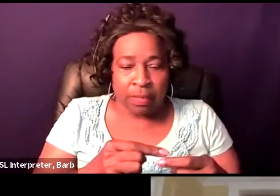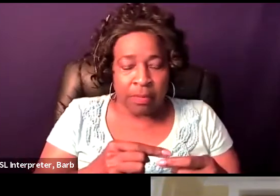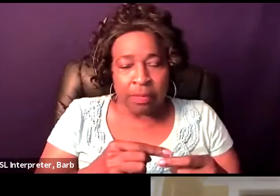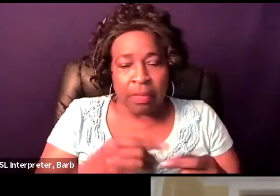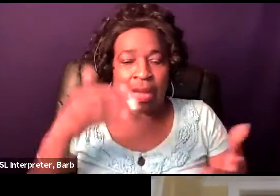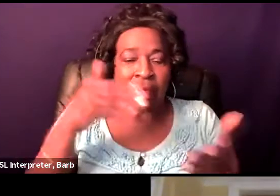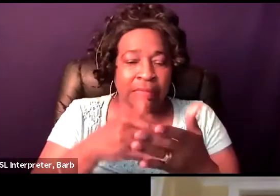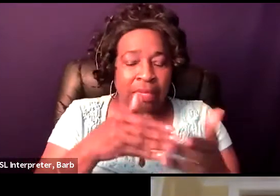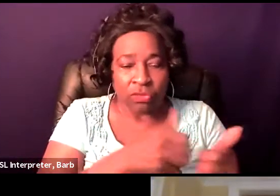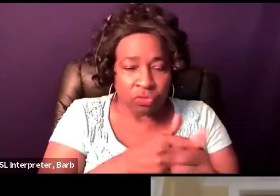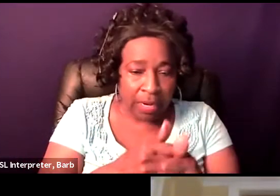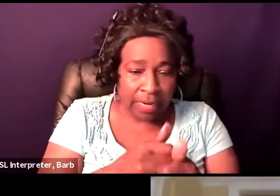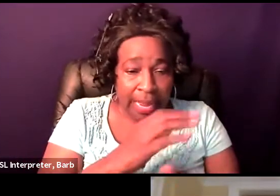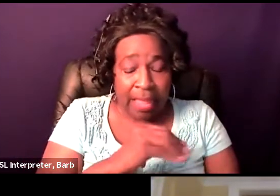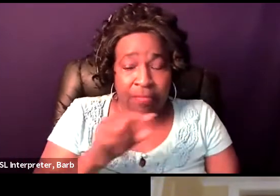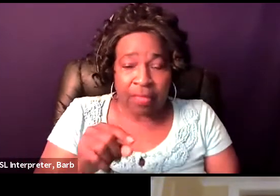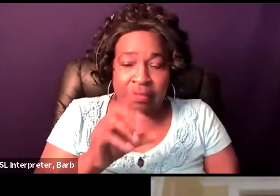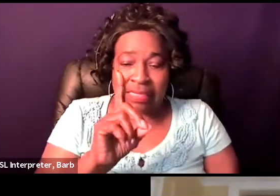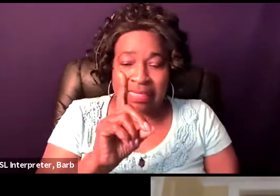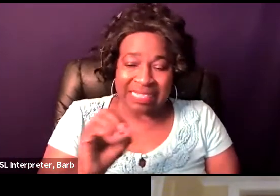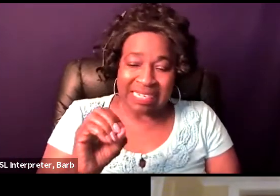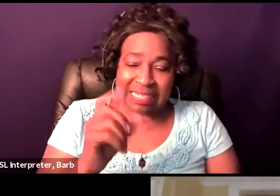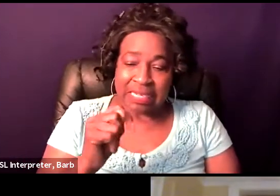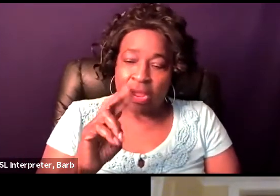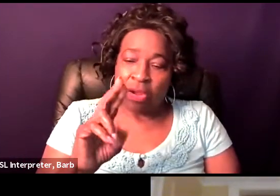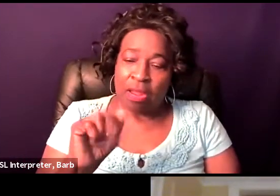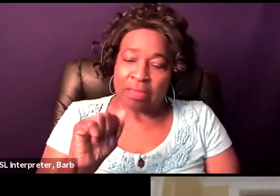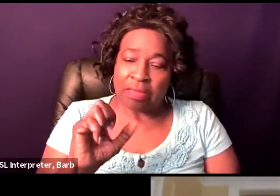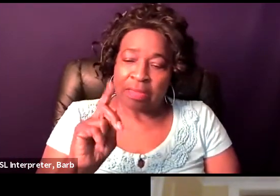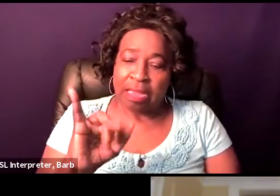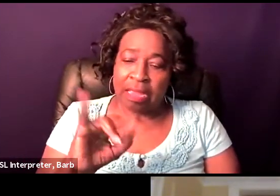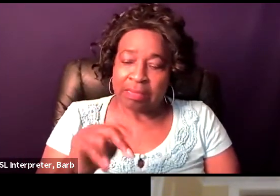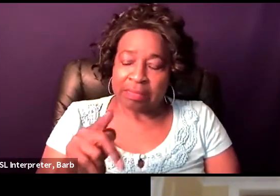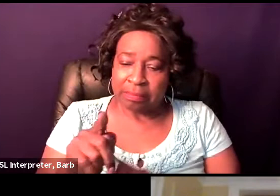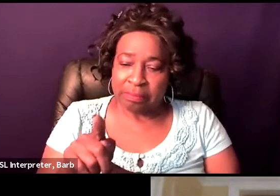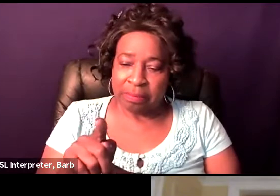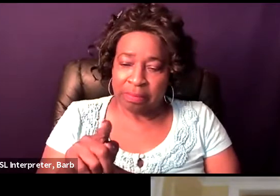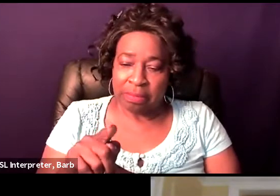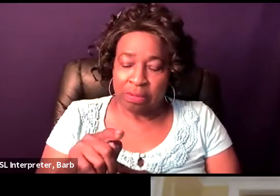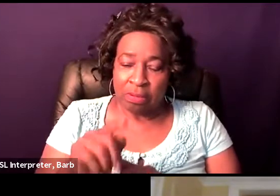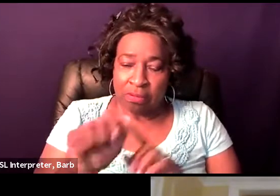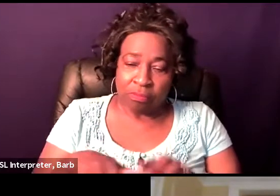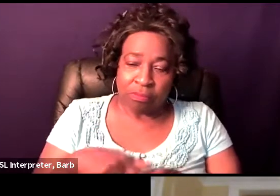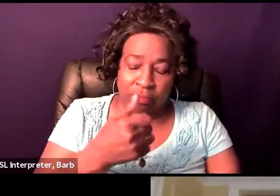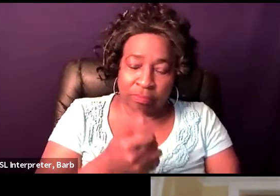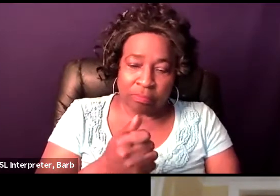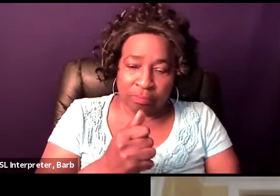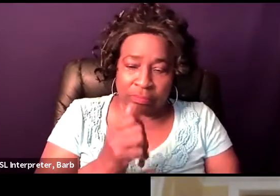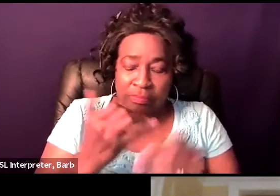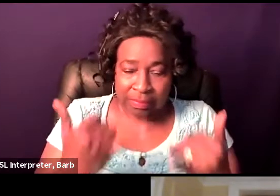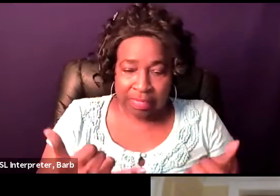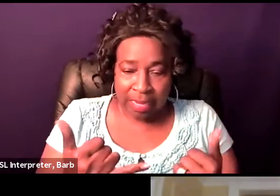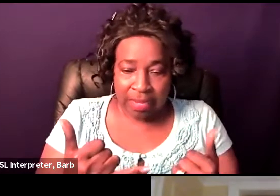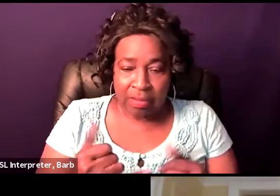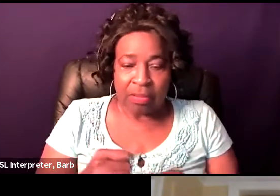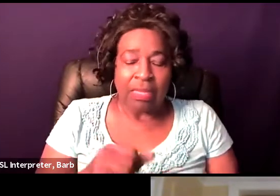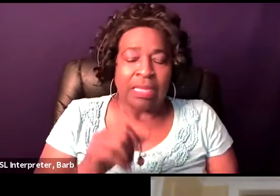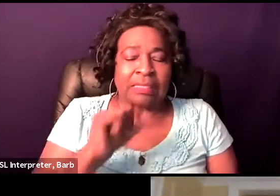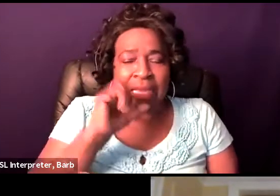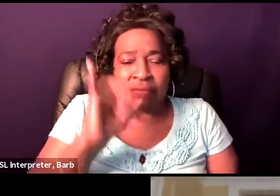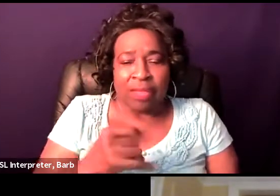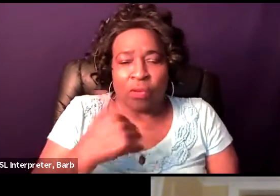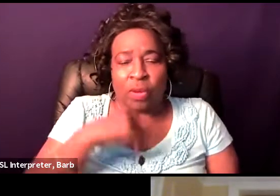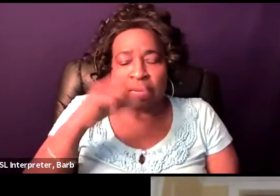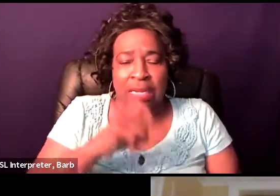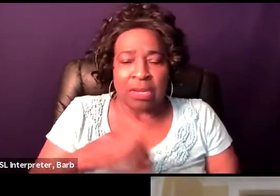de-tracking movement underway that I've been reading about that's really getting to the root of the problem. It's not that we need more Black